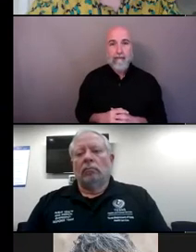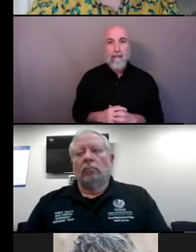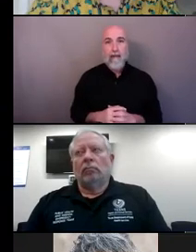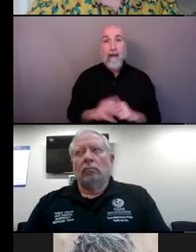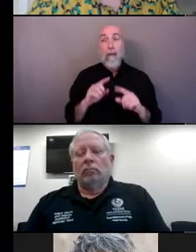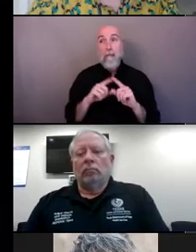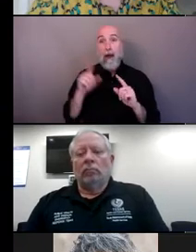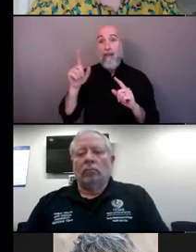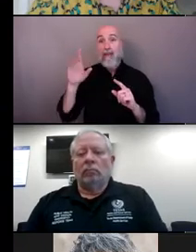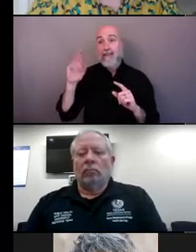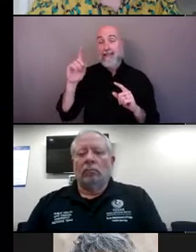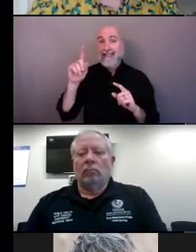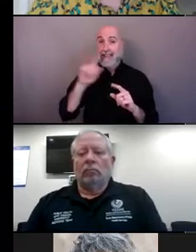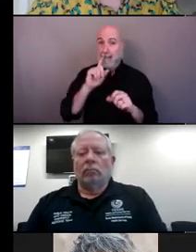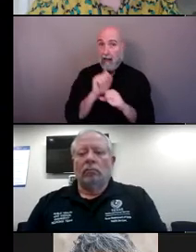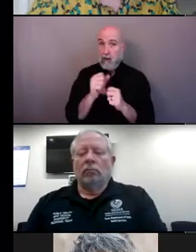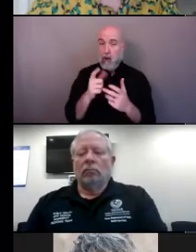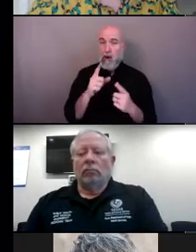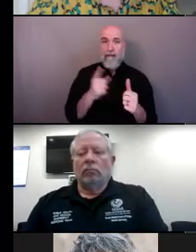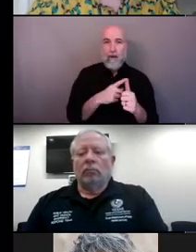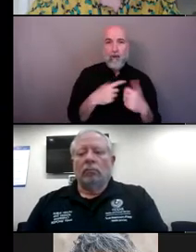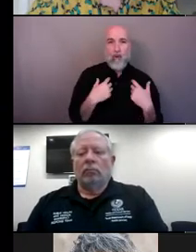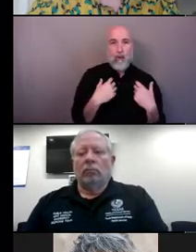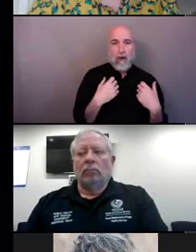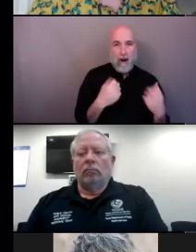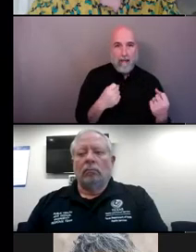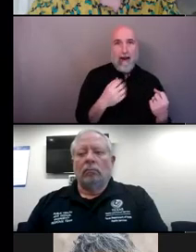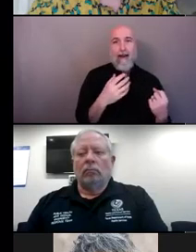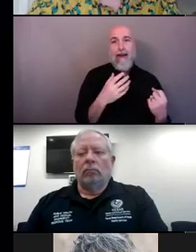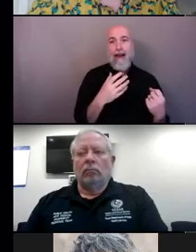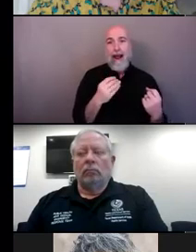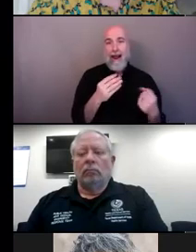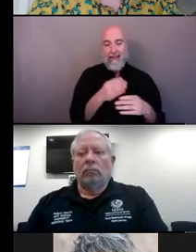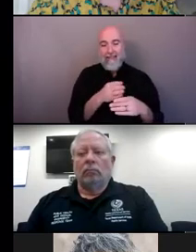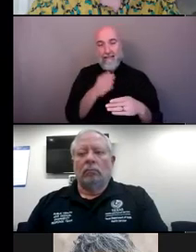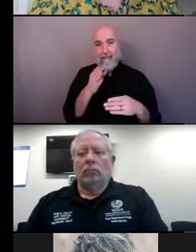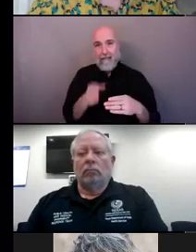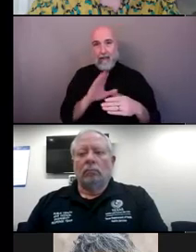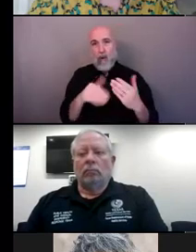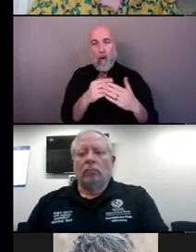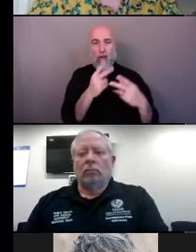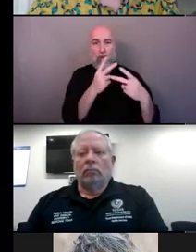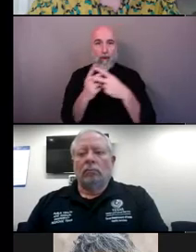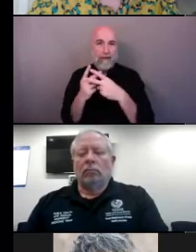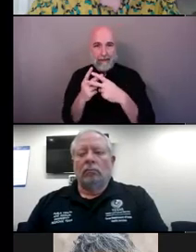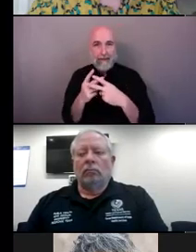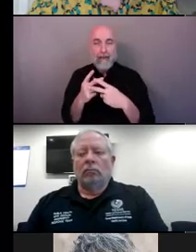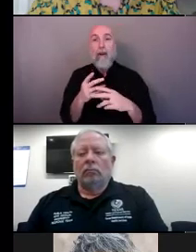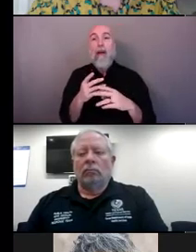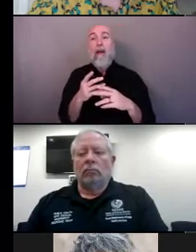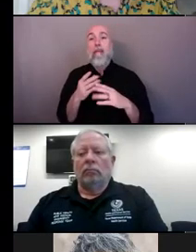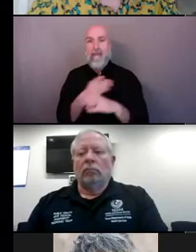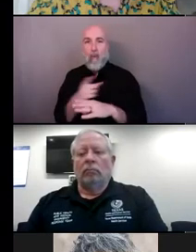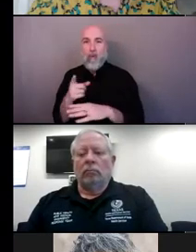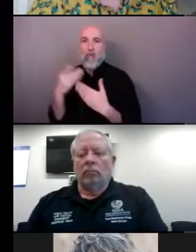is recommended is that the person recovers from the infection and is finished through all the quarantining period before getting the